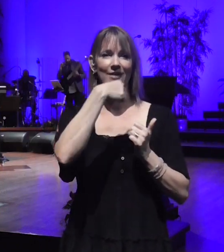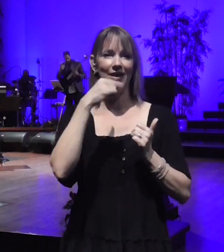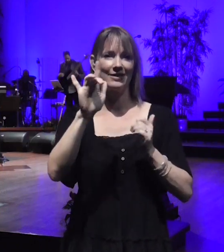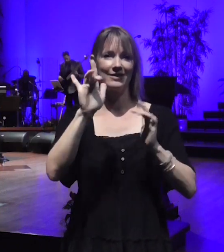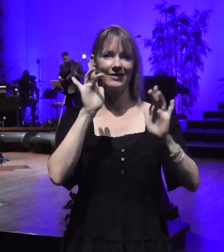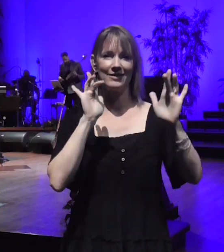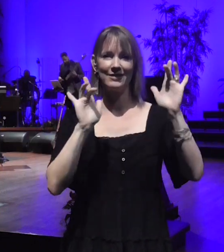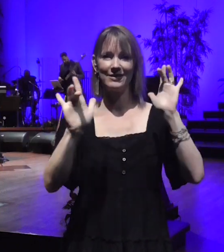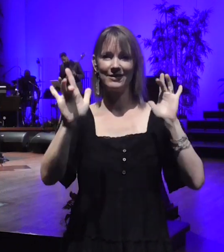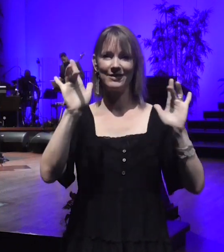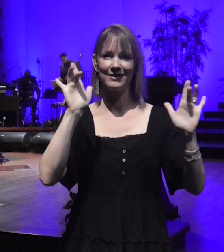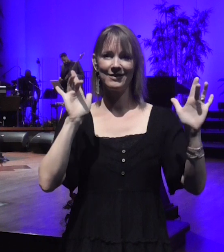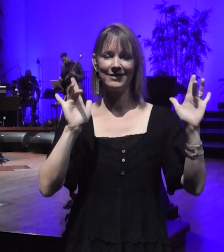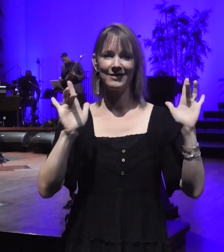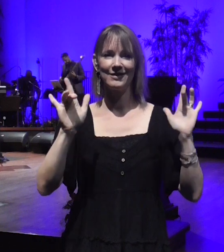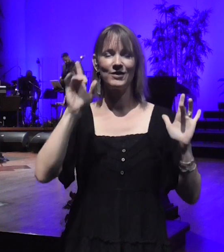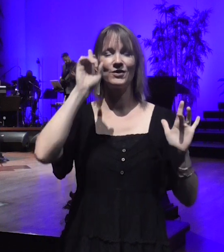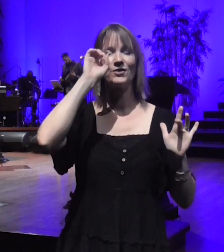face.